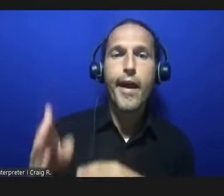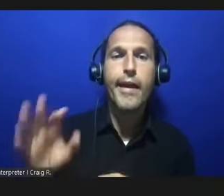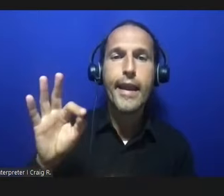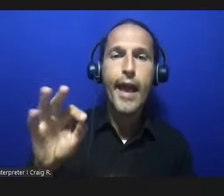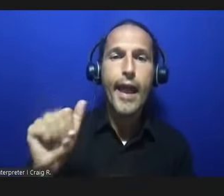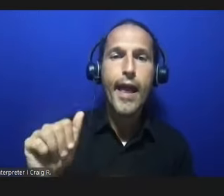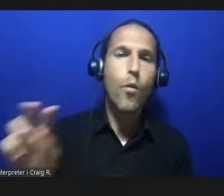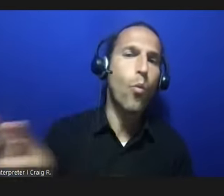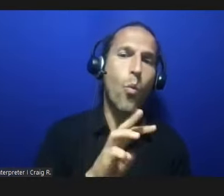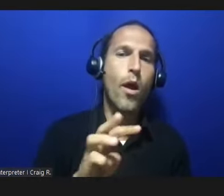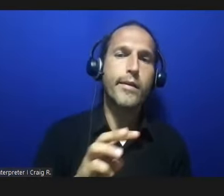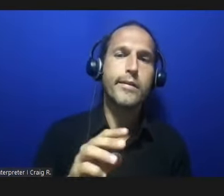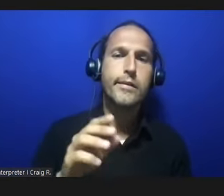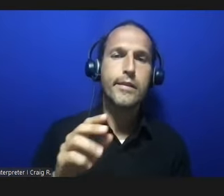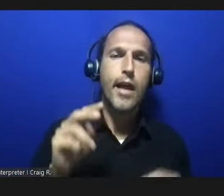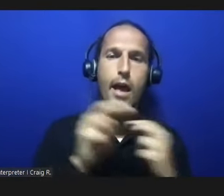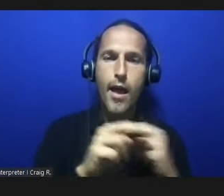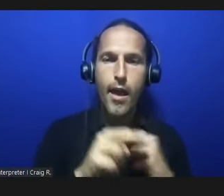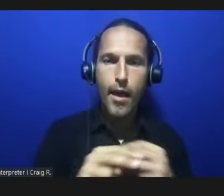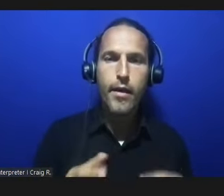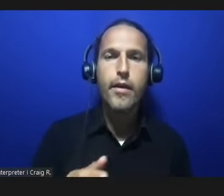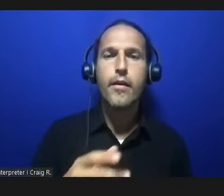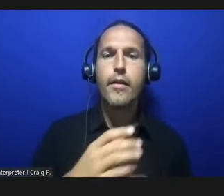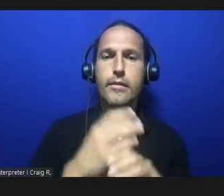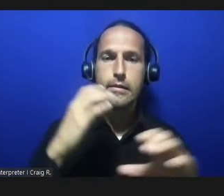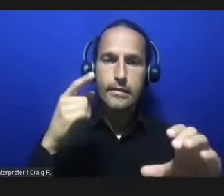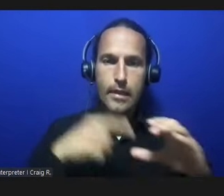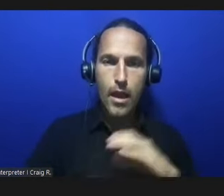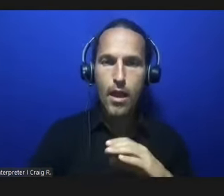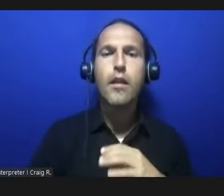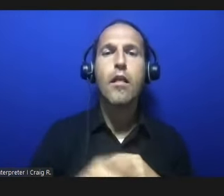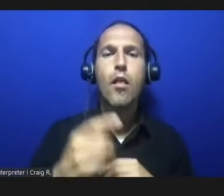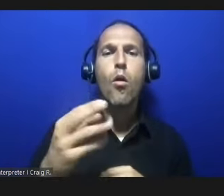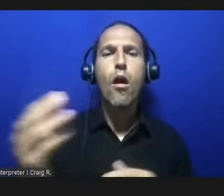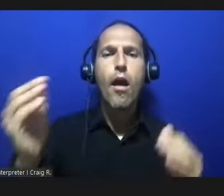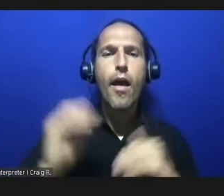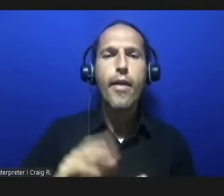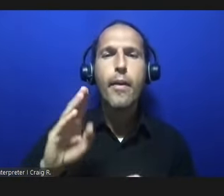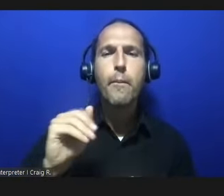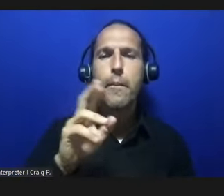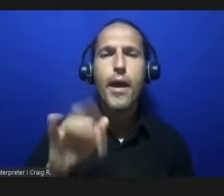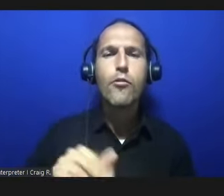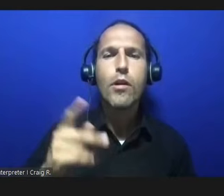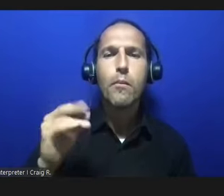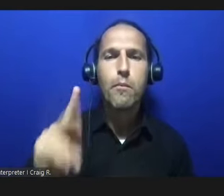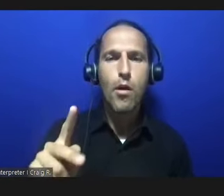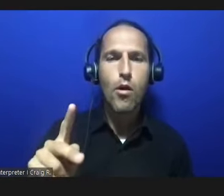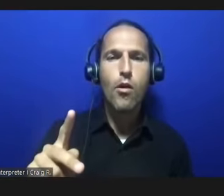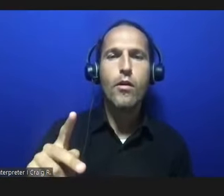including connections to the UL Carry Tunnel, or the Battery Park underpass connecting the FDR Drive and Route 9A.